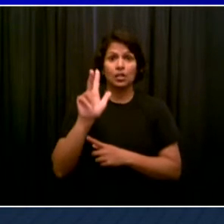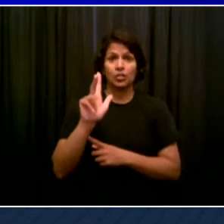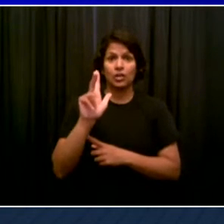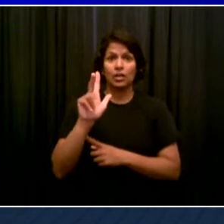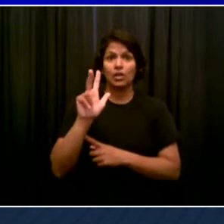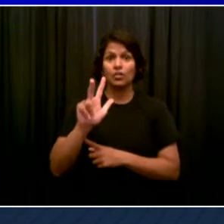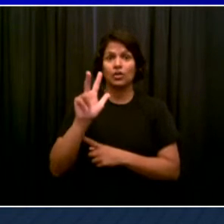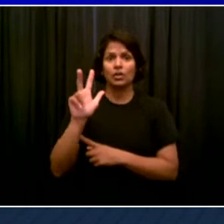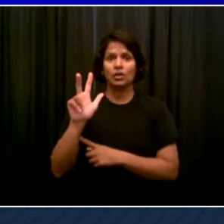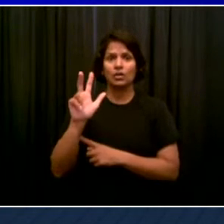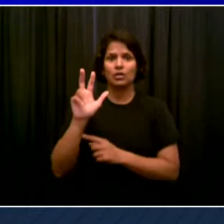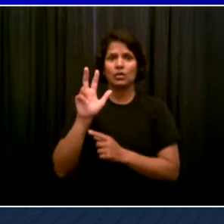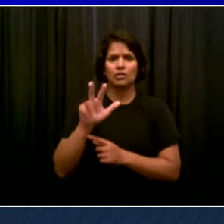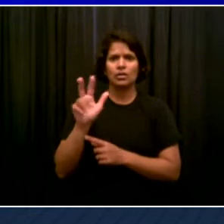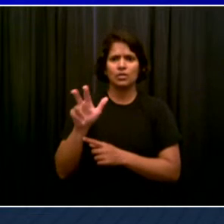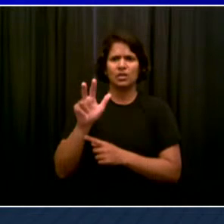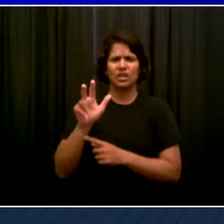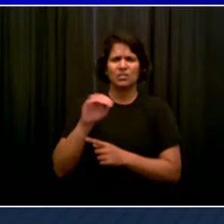rate